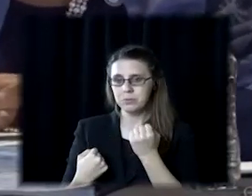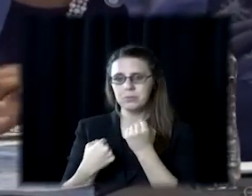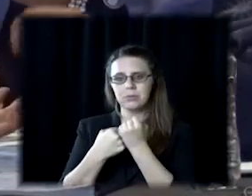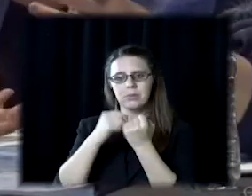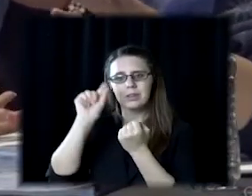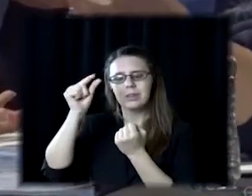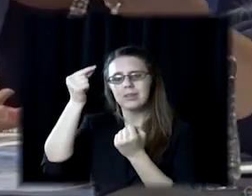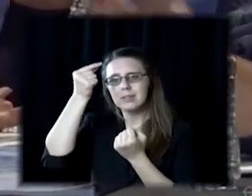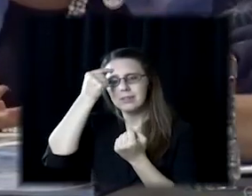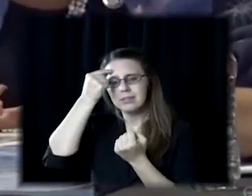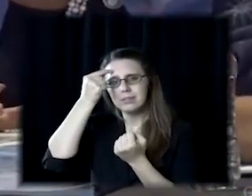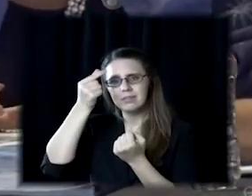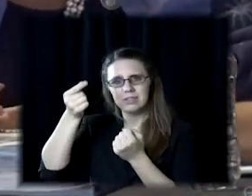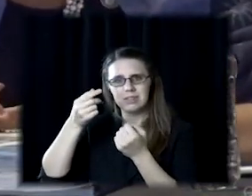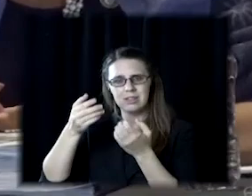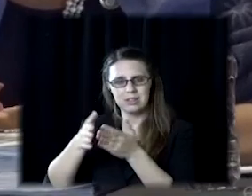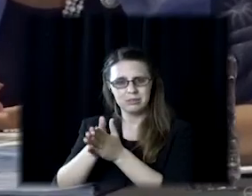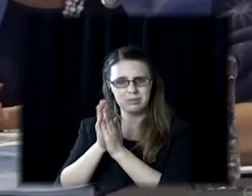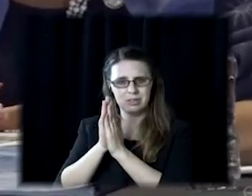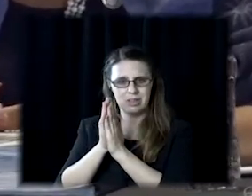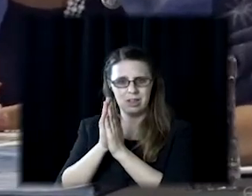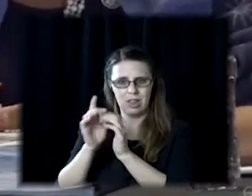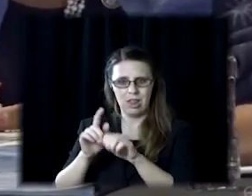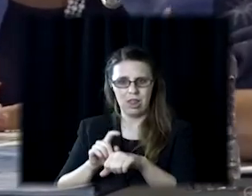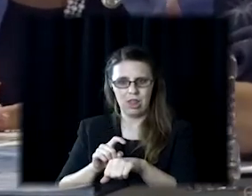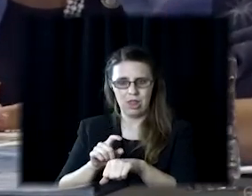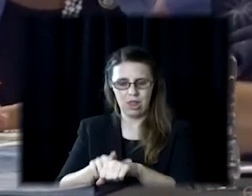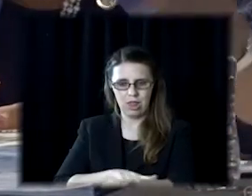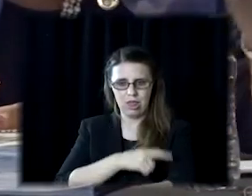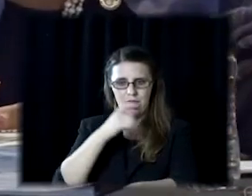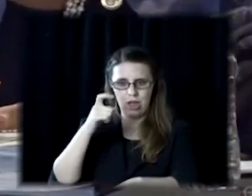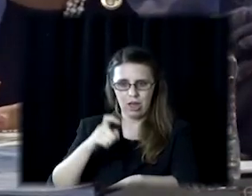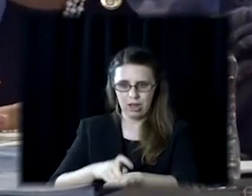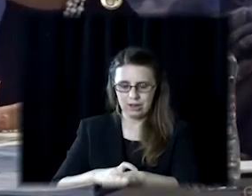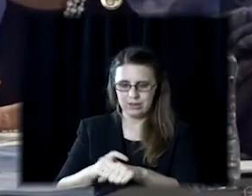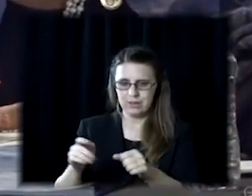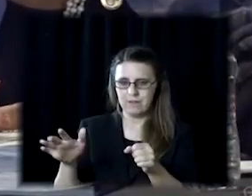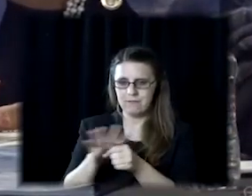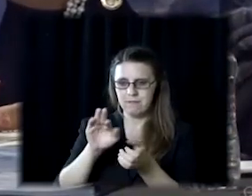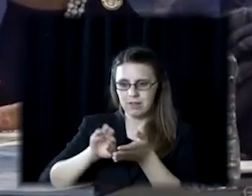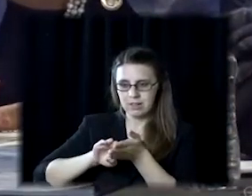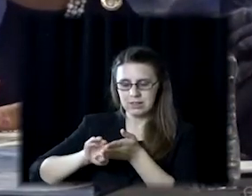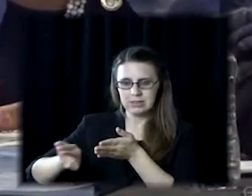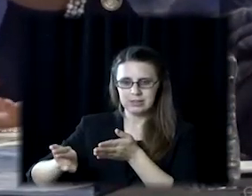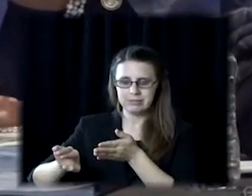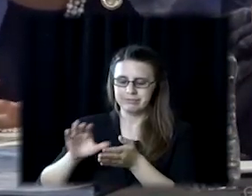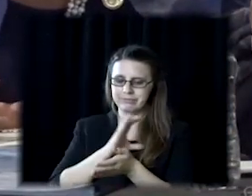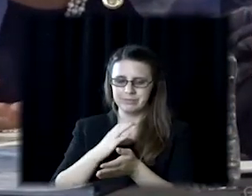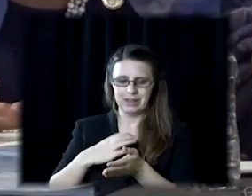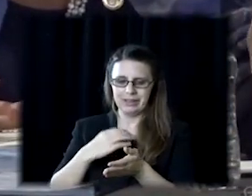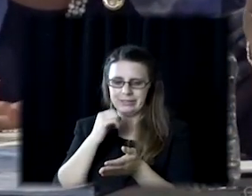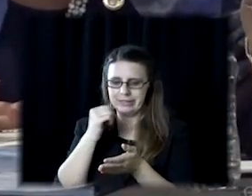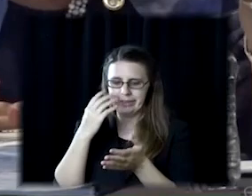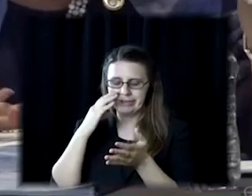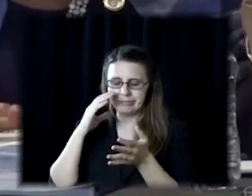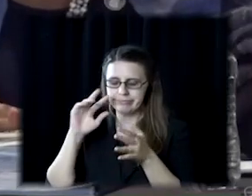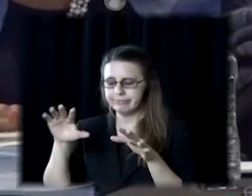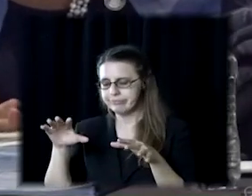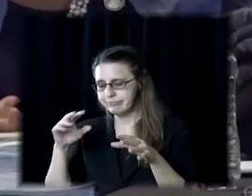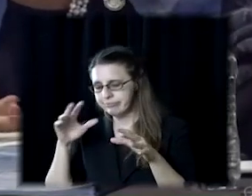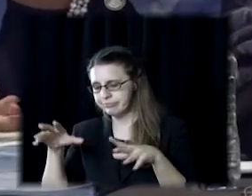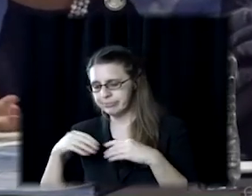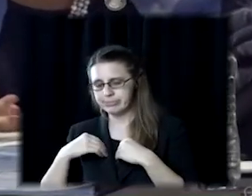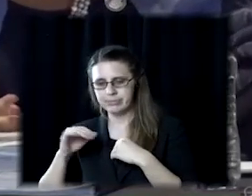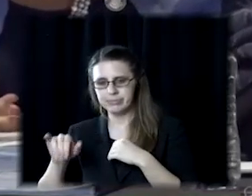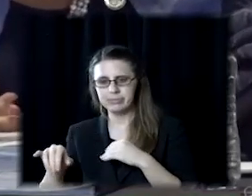since the long-term or full exemption doesn't seem to be on the Congress's agenda, we were supportive of a shorter-term exemption for the